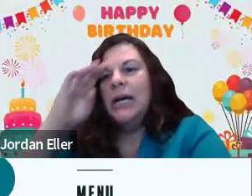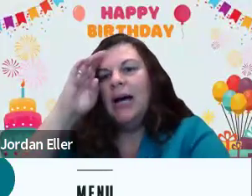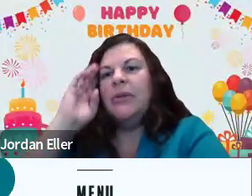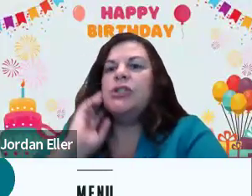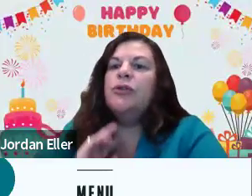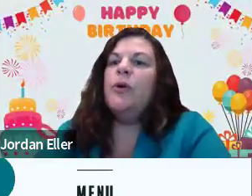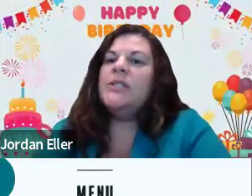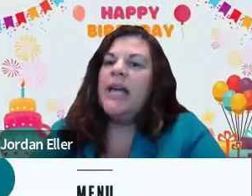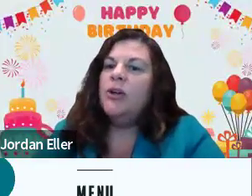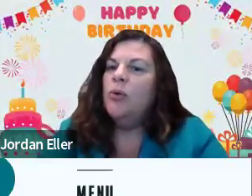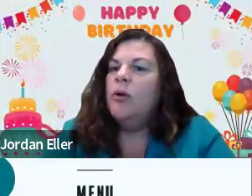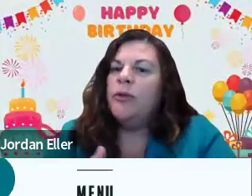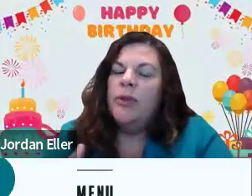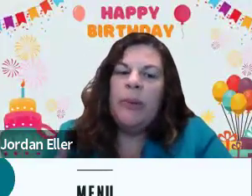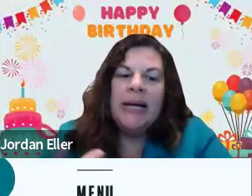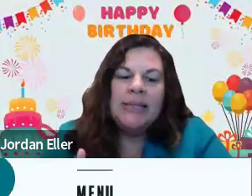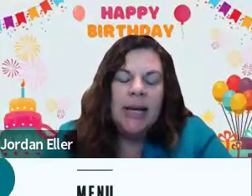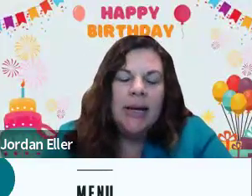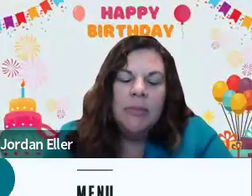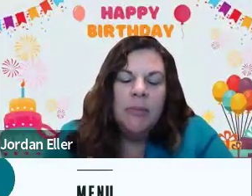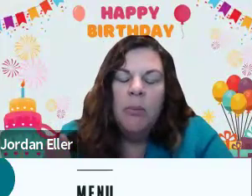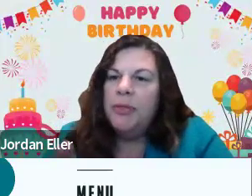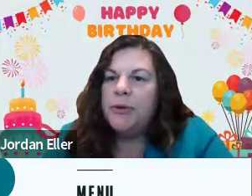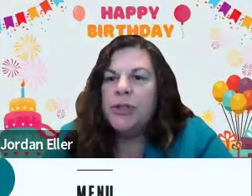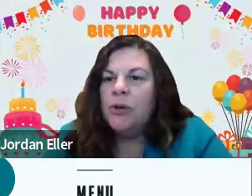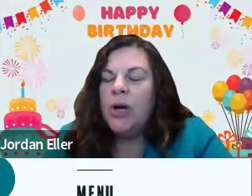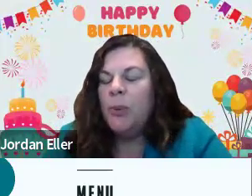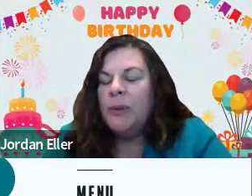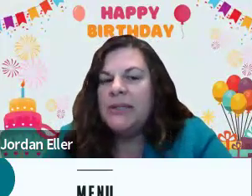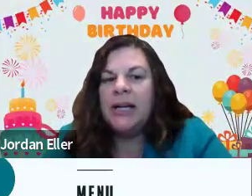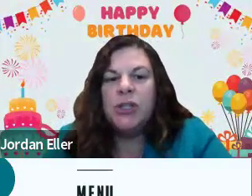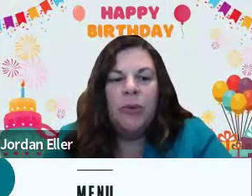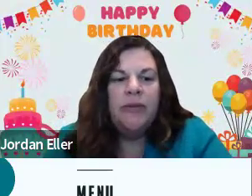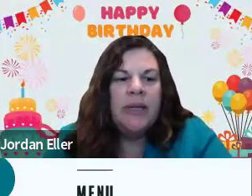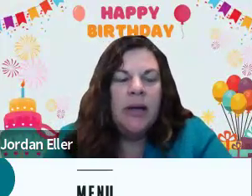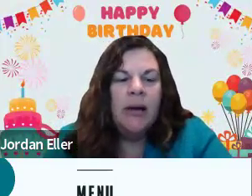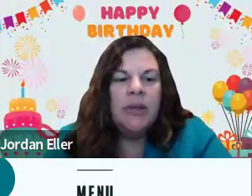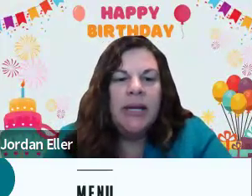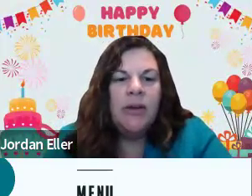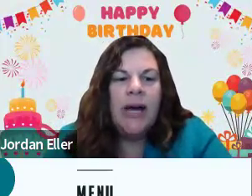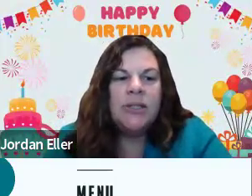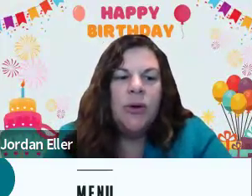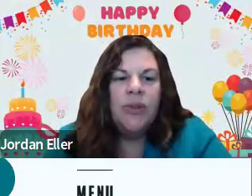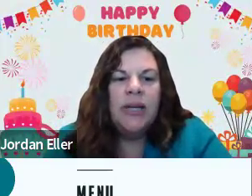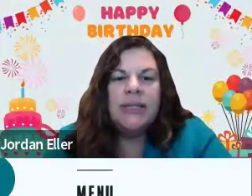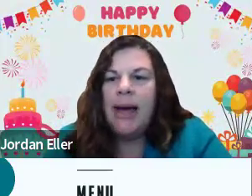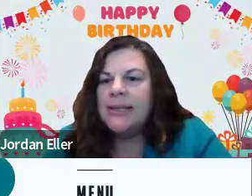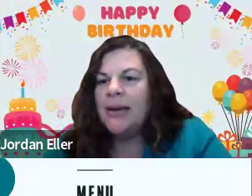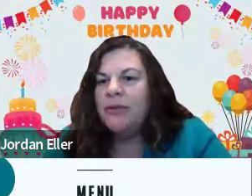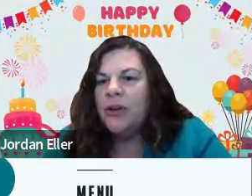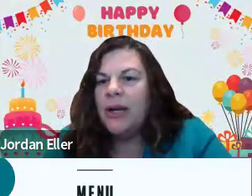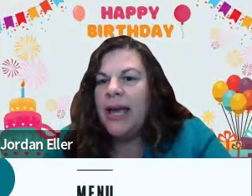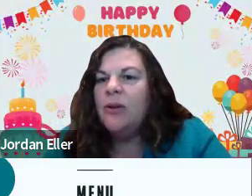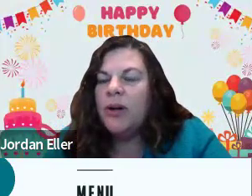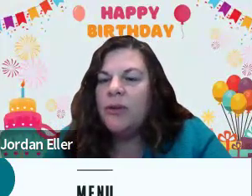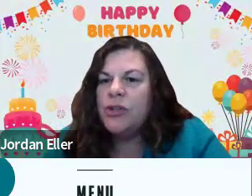John. So folks, I know over the past a month or so, couple months, actually, we've been letting you guys know that it's that